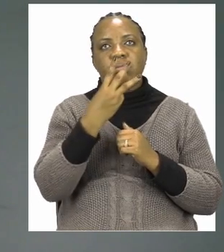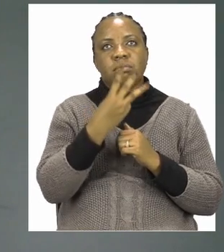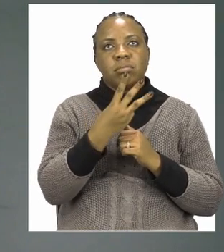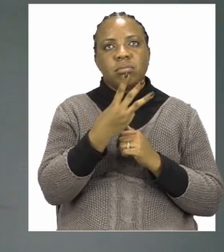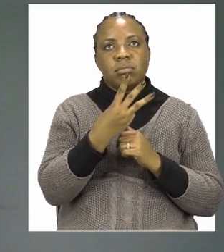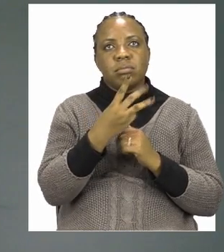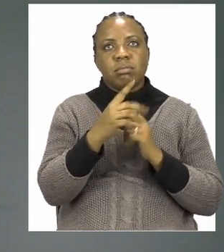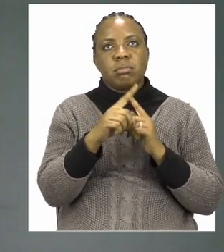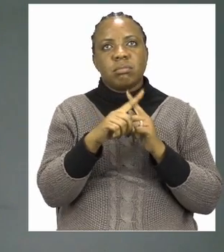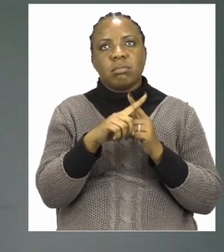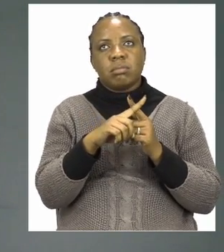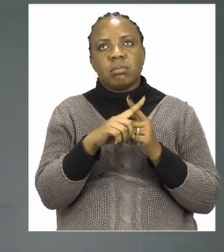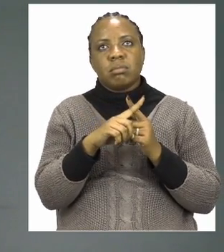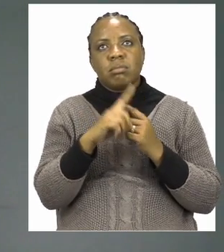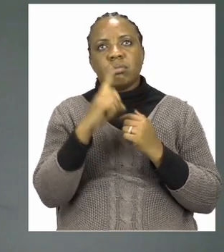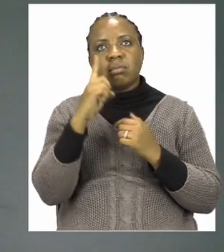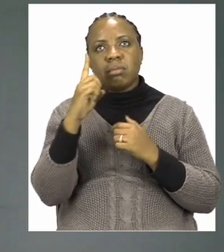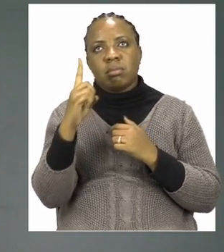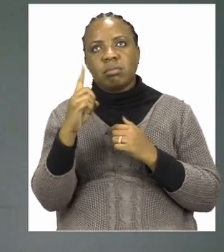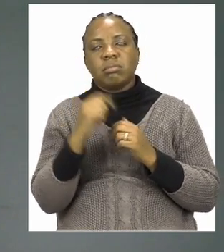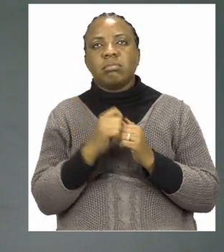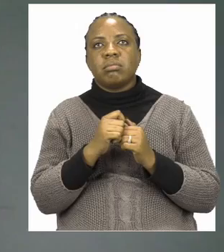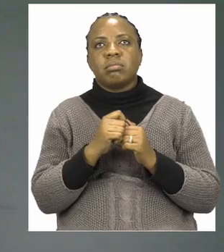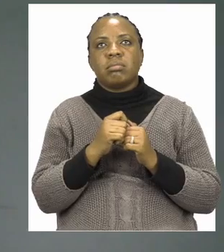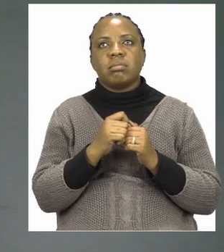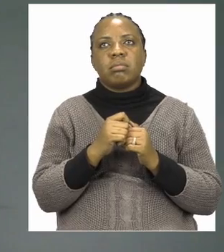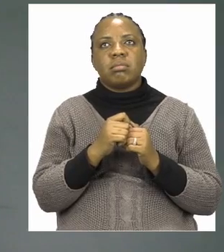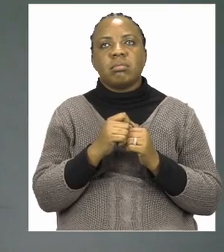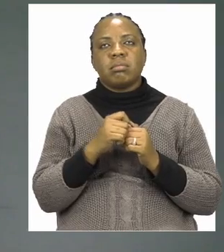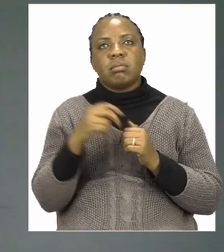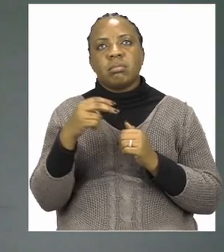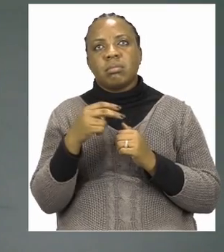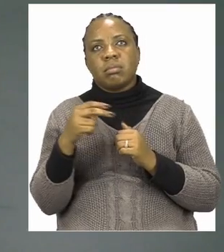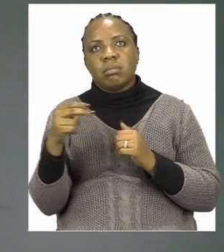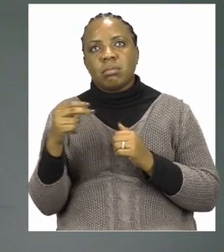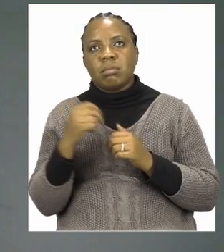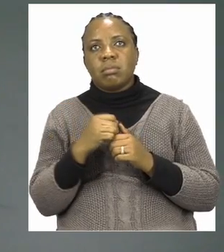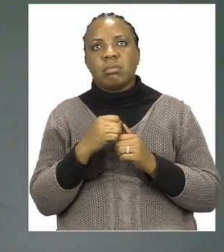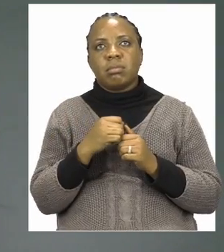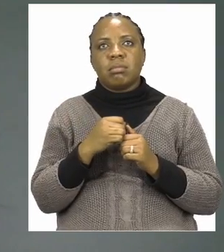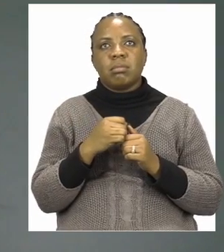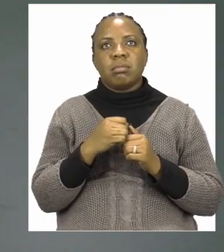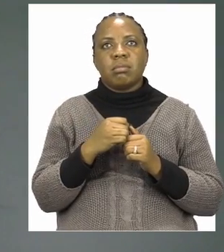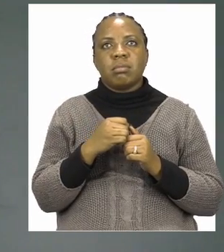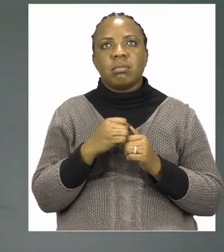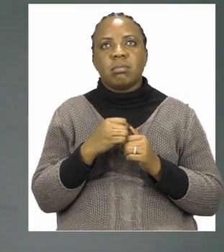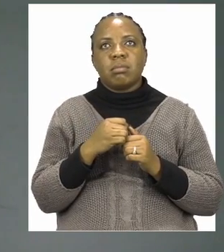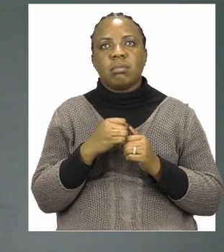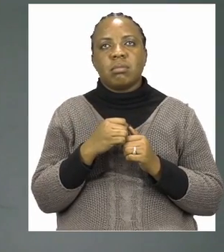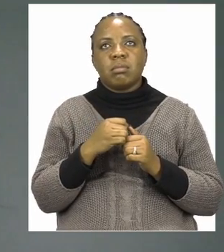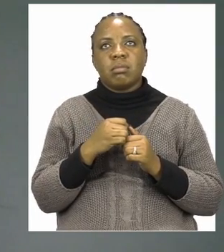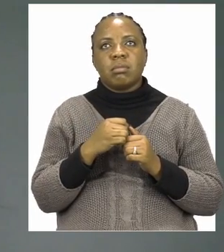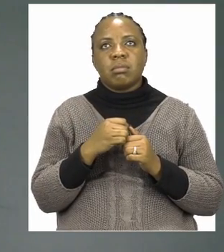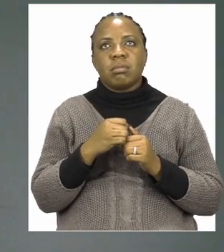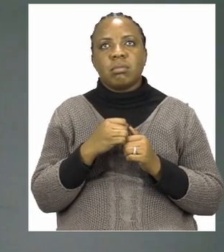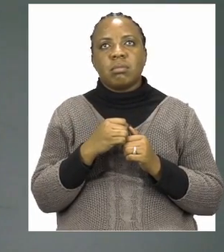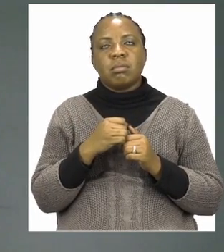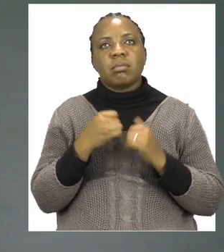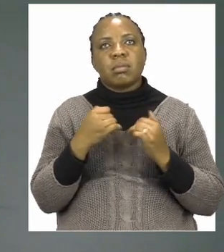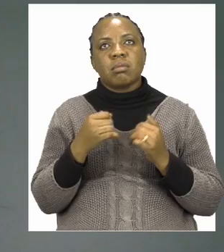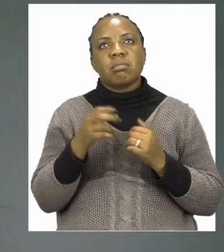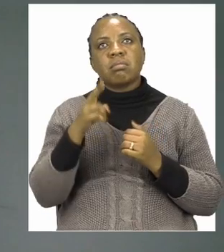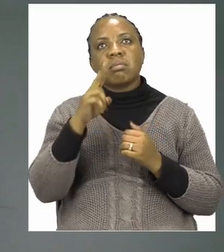as 3 times 1 equals. So our job now is to fill in the outer